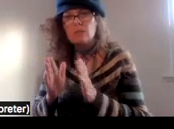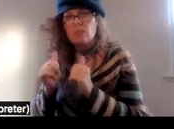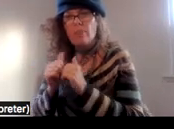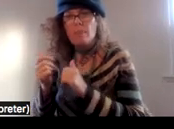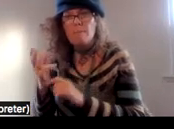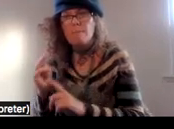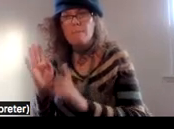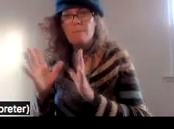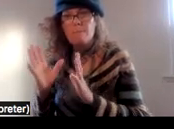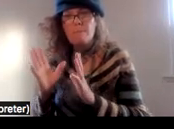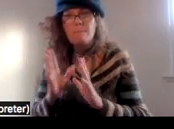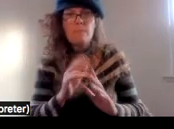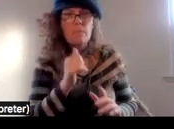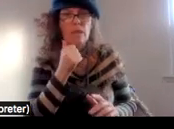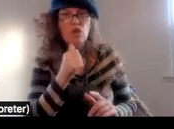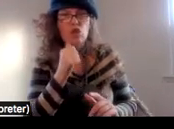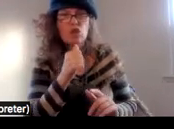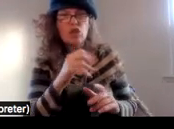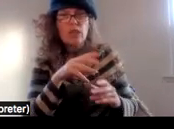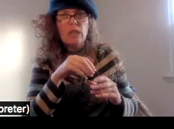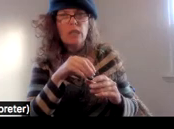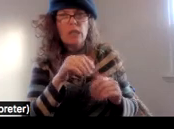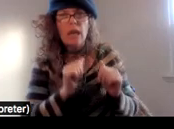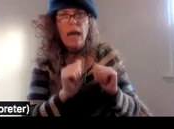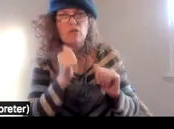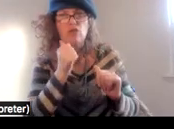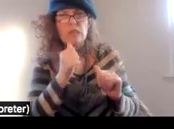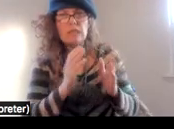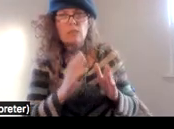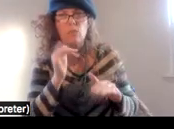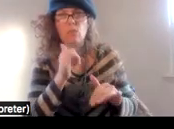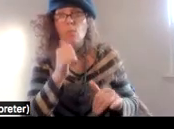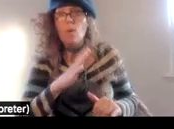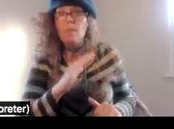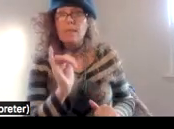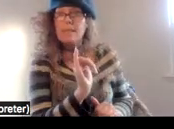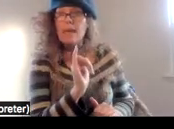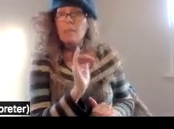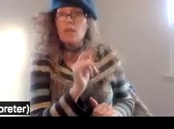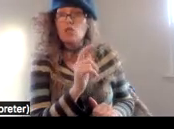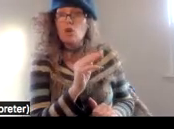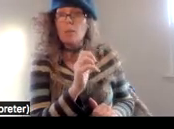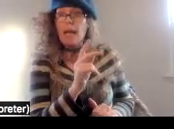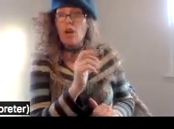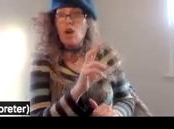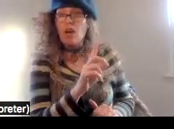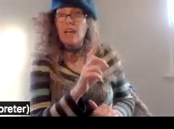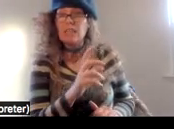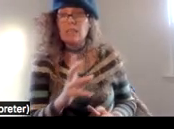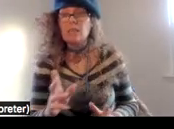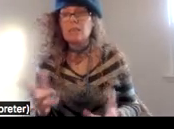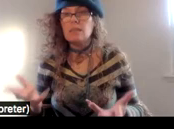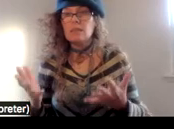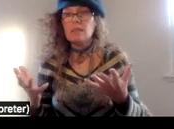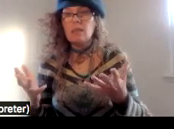him wasn't she in the terminator uh i'll look at it one of them not not the